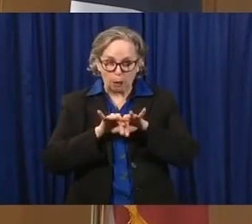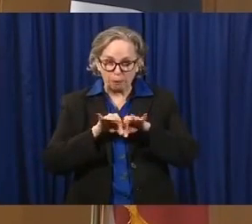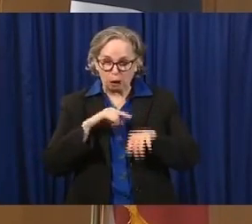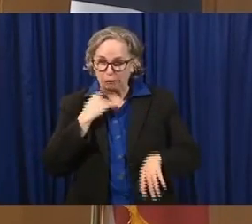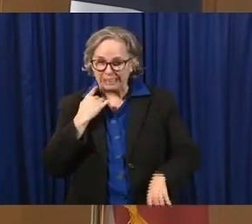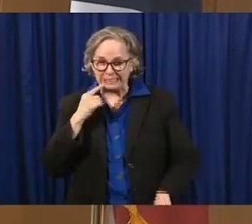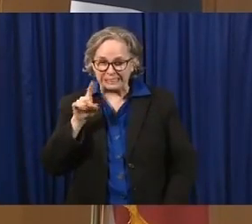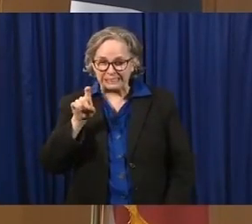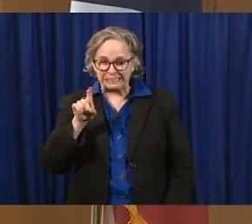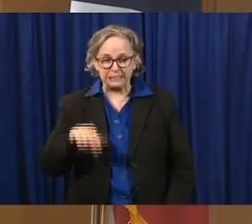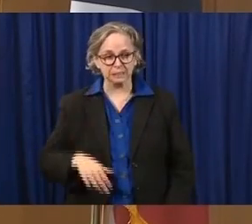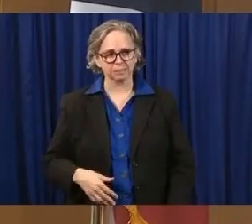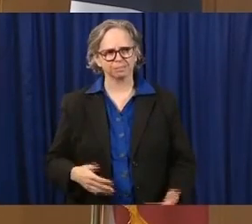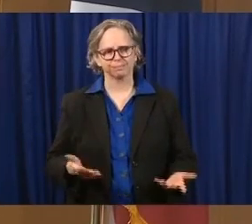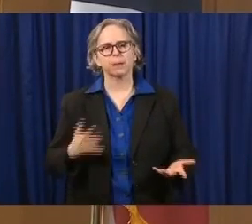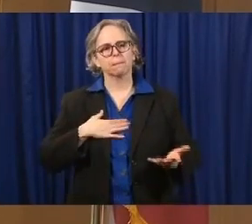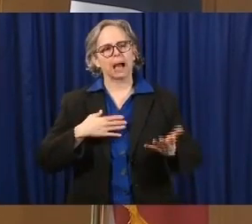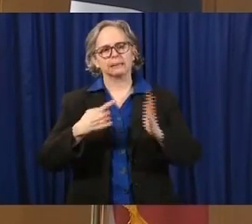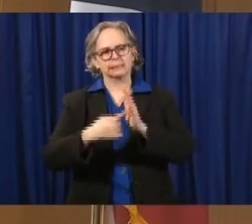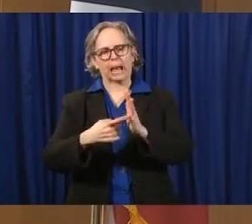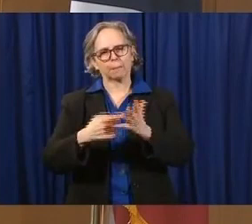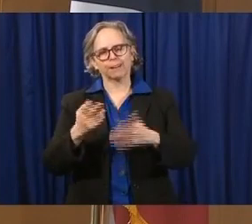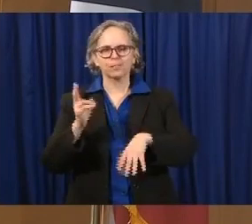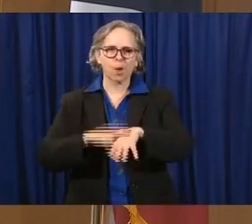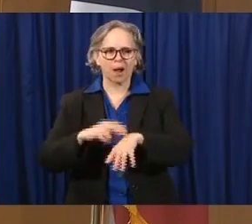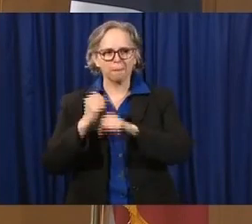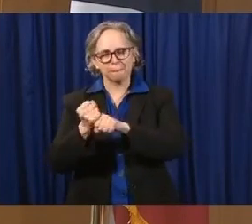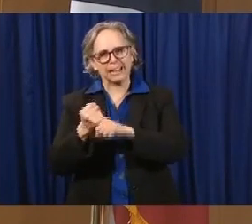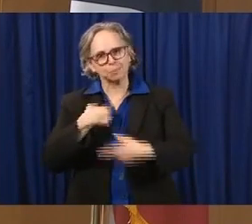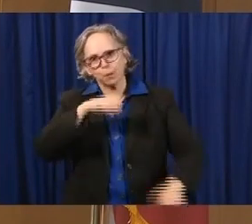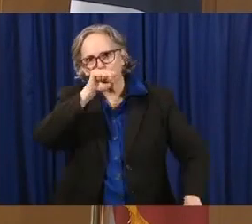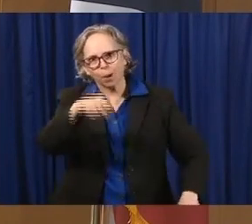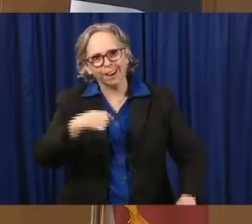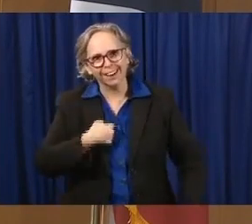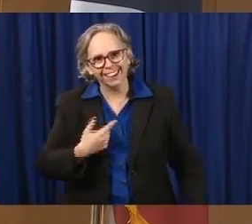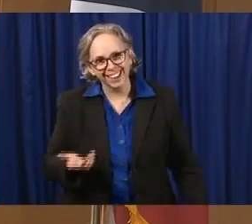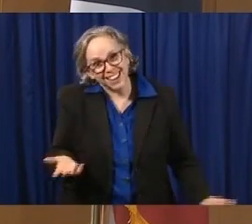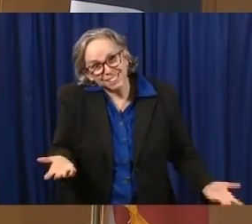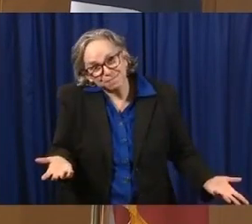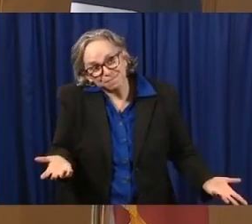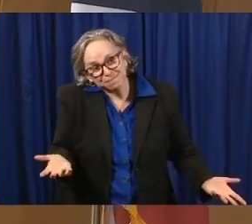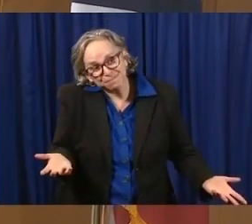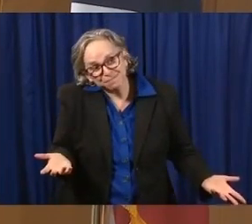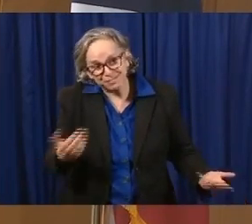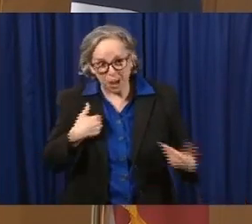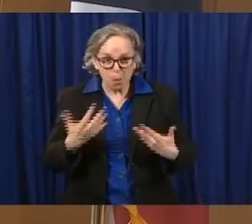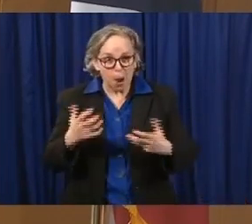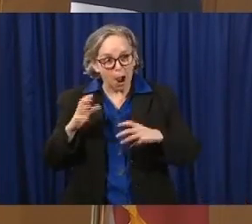that's my example, baseball. So that's what I, you know, want to get back to. But